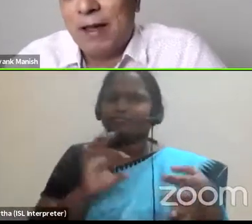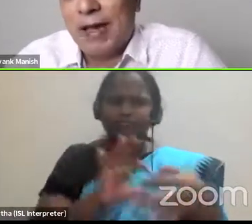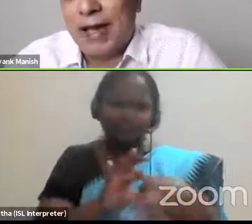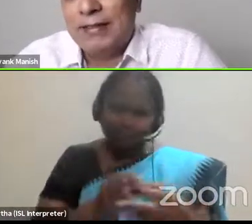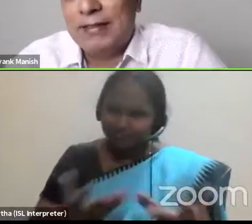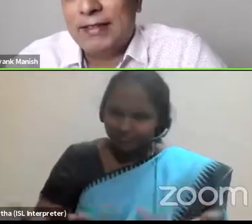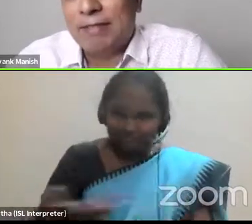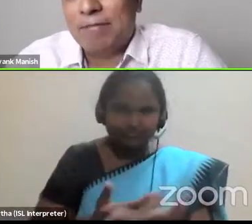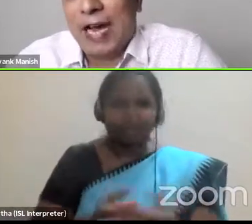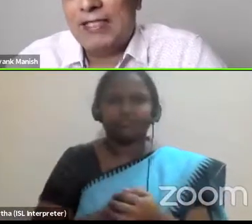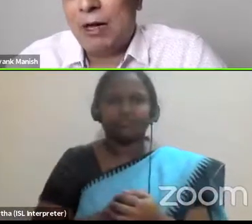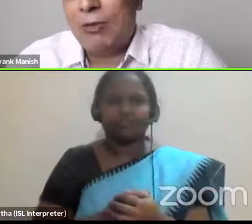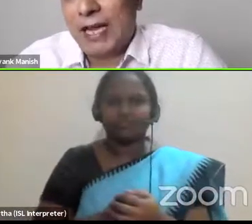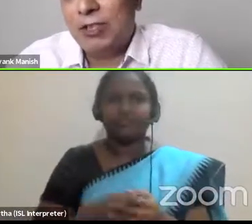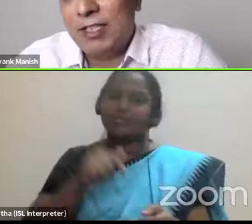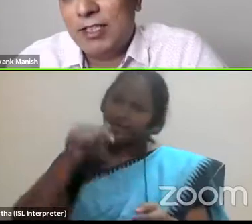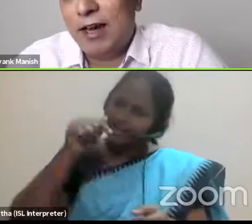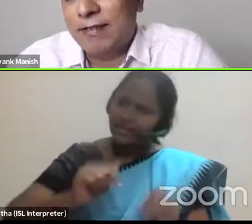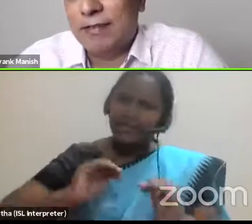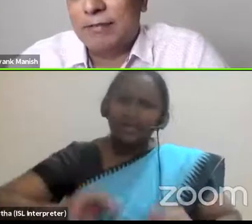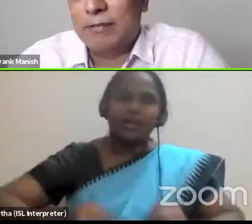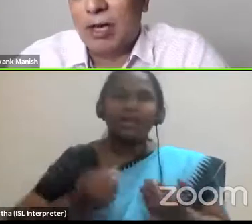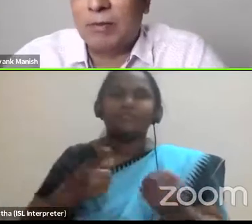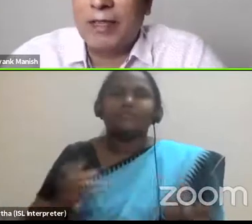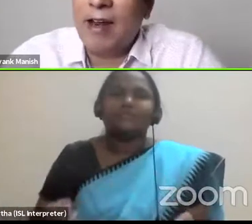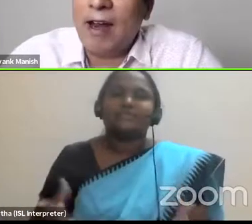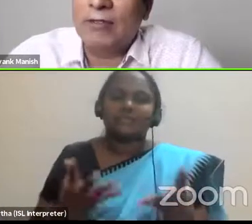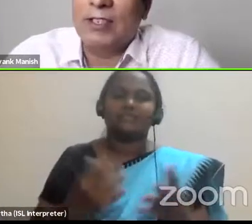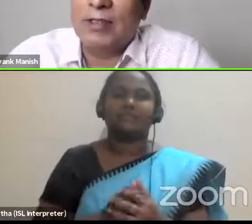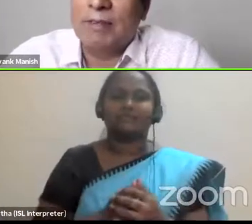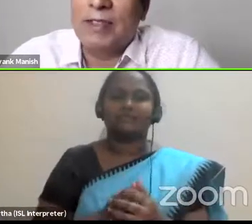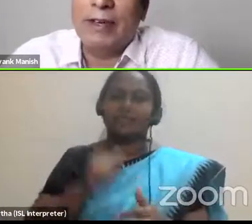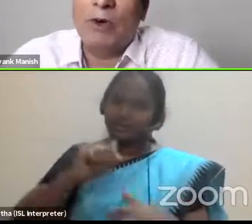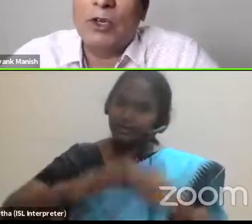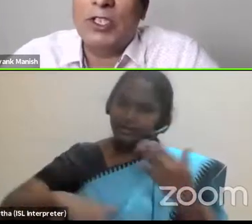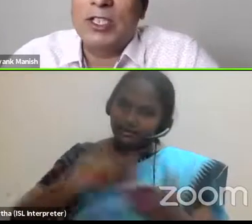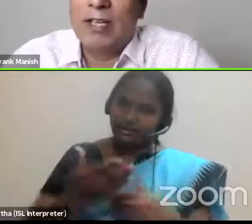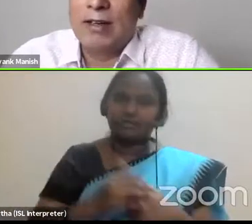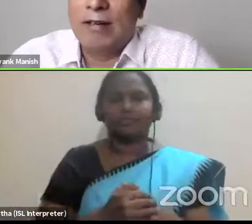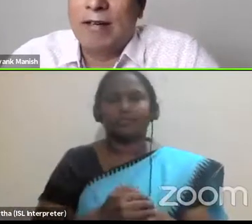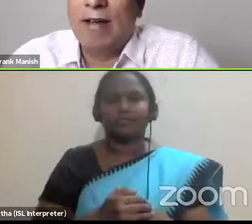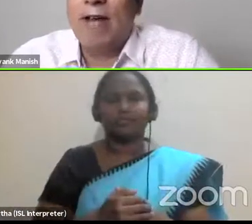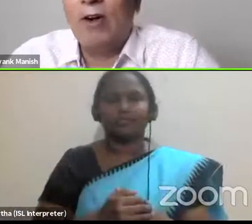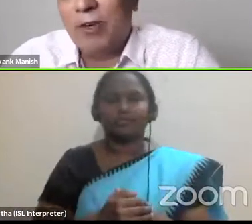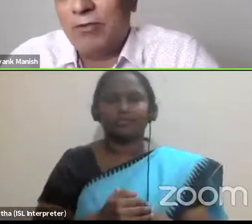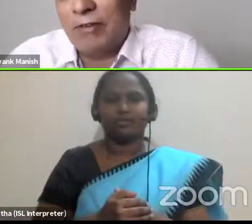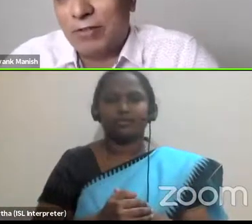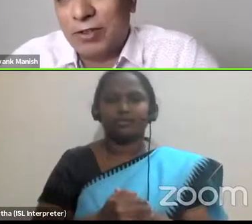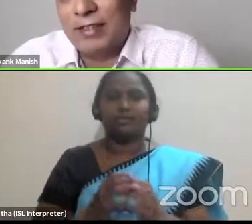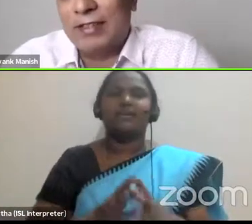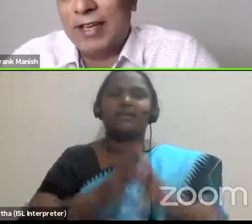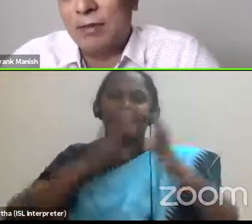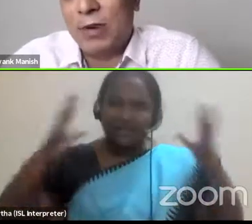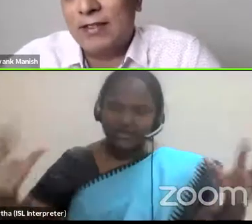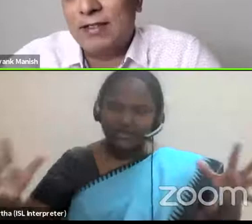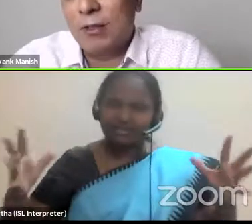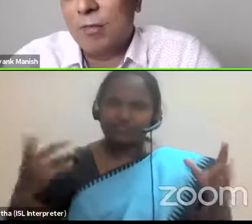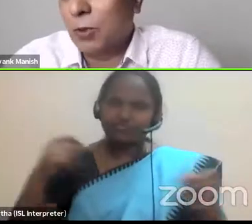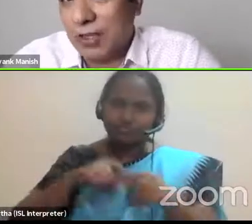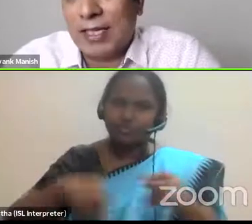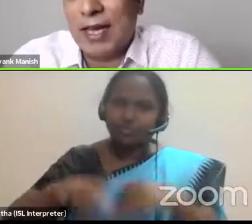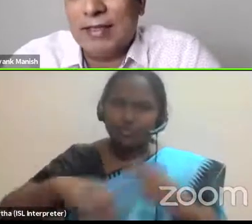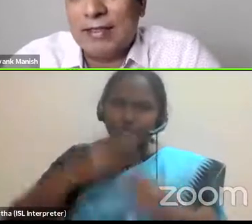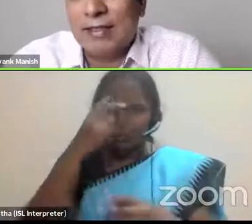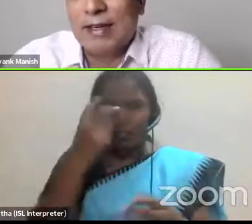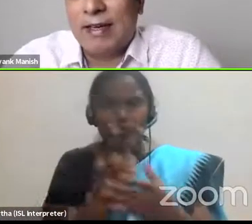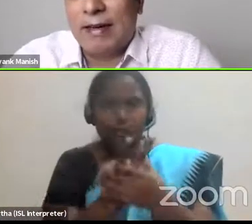him. And that's how it actually started. Now, thereafter, there was a lot of effort that went in on